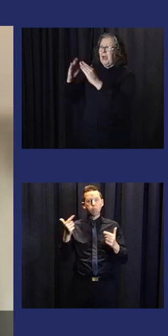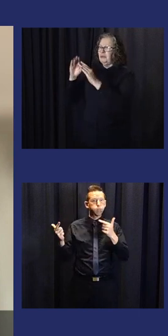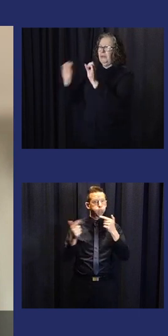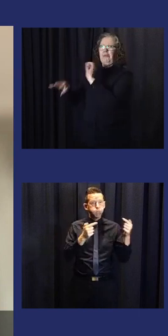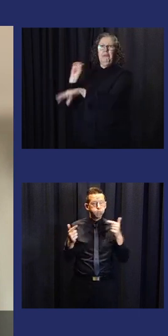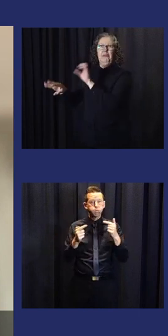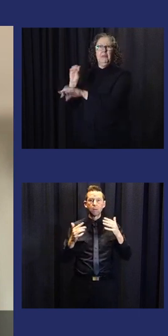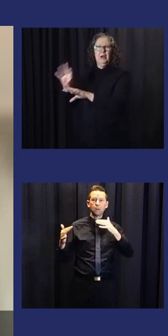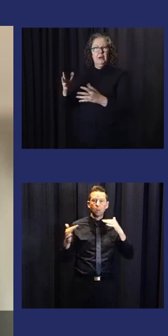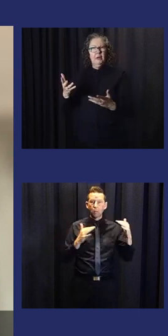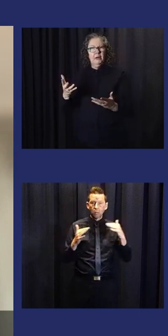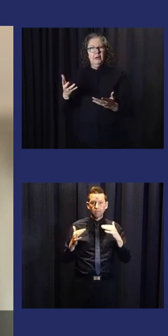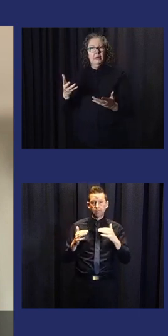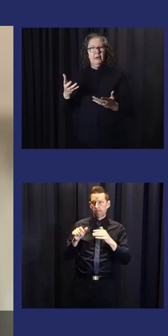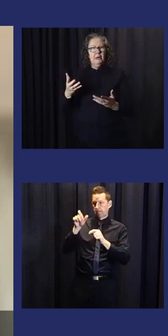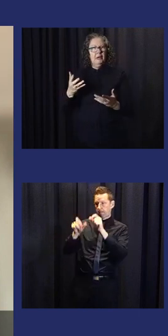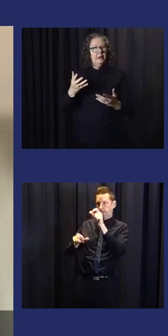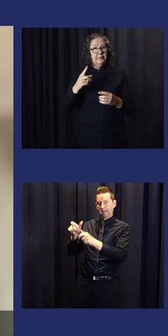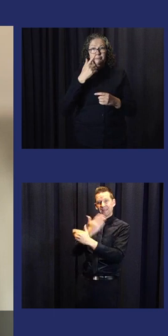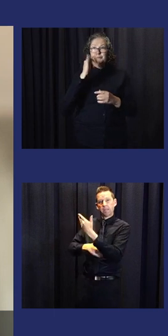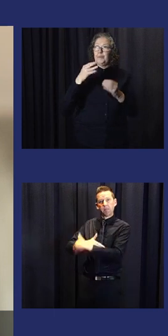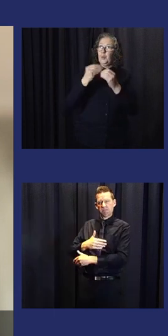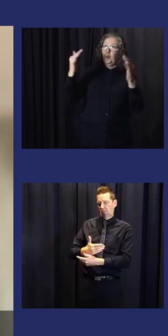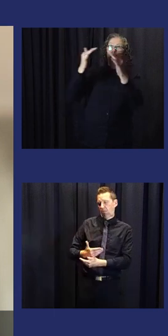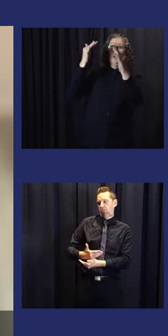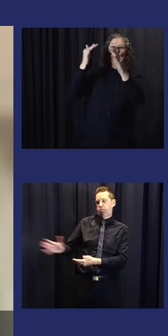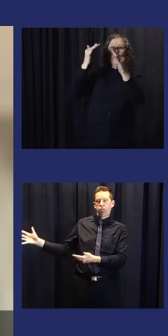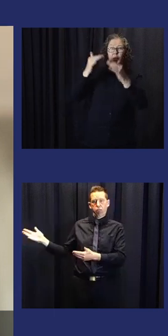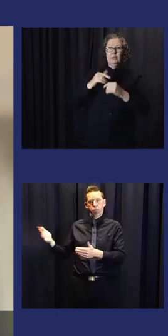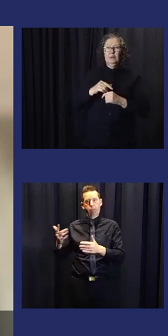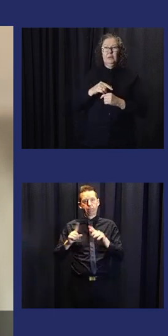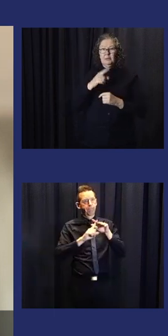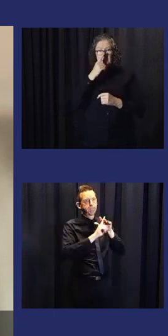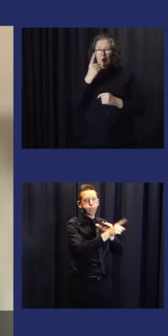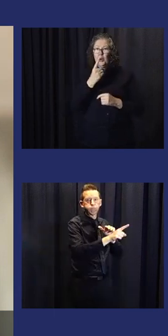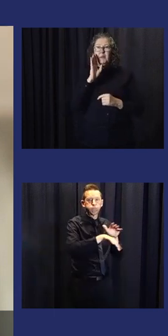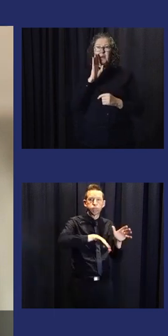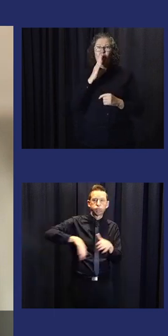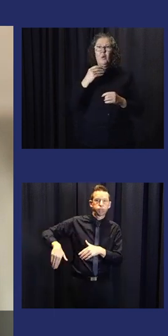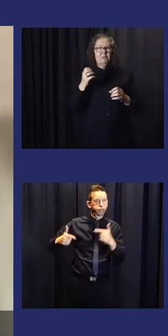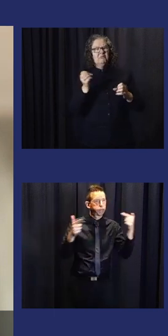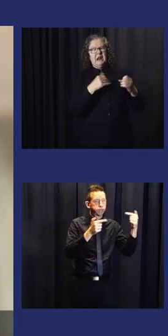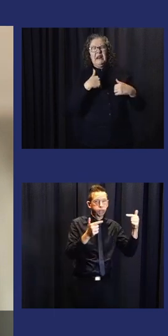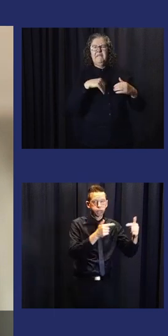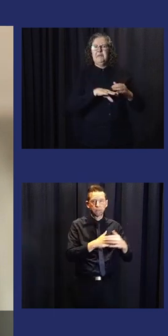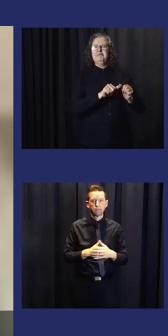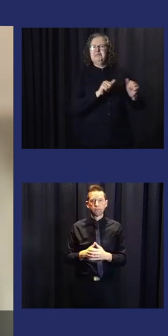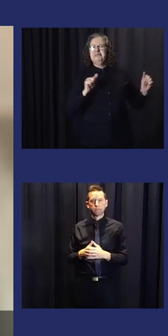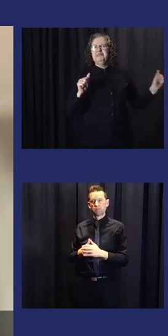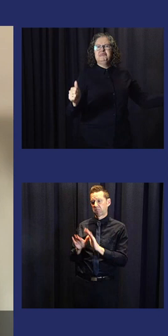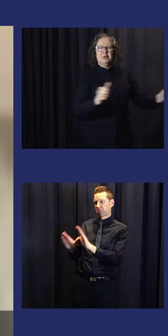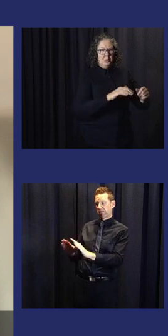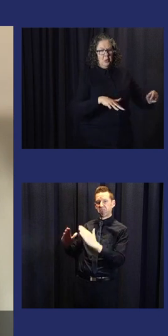is people with disability in institutions are either abandoned in the institutions, or there's